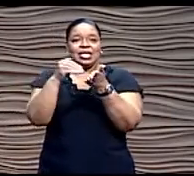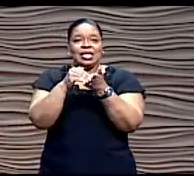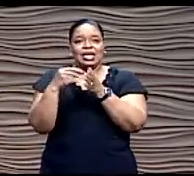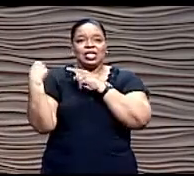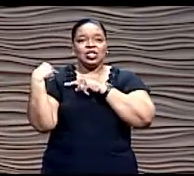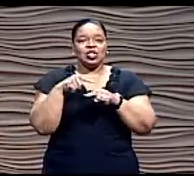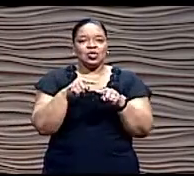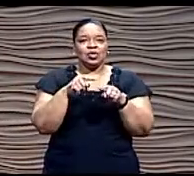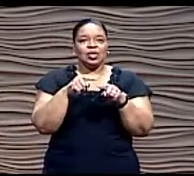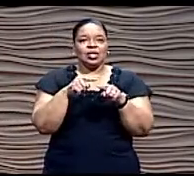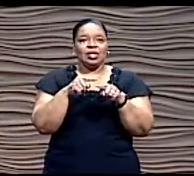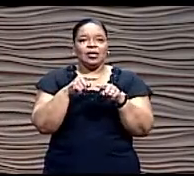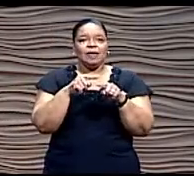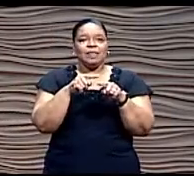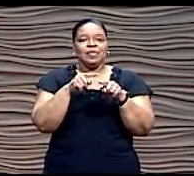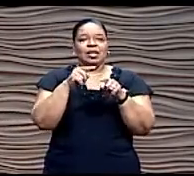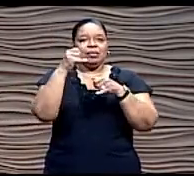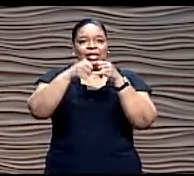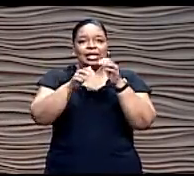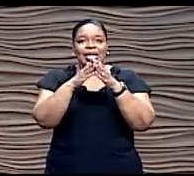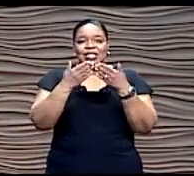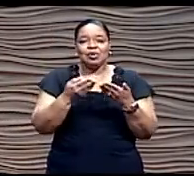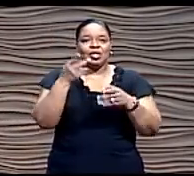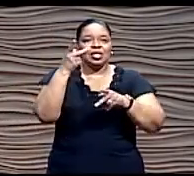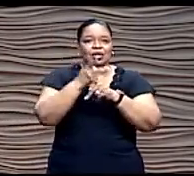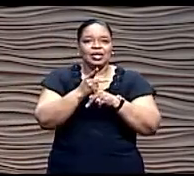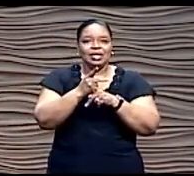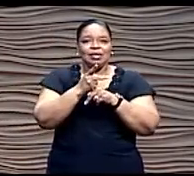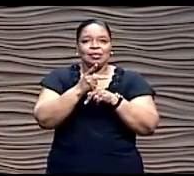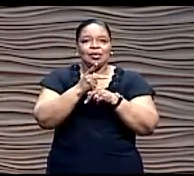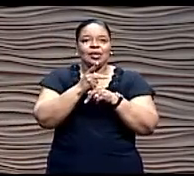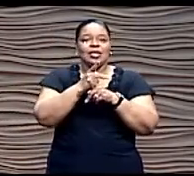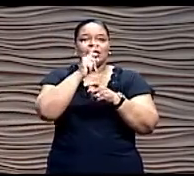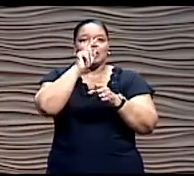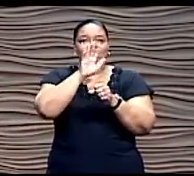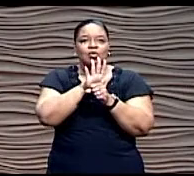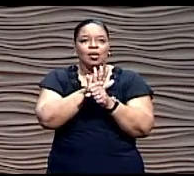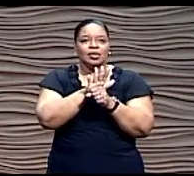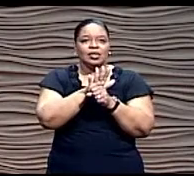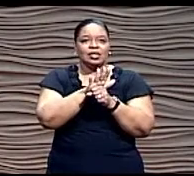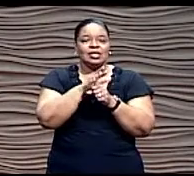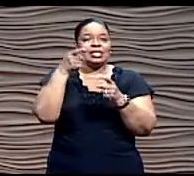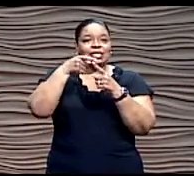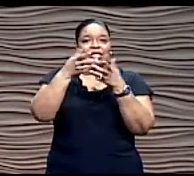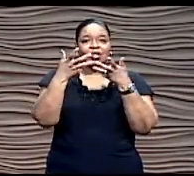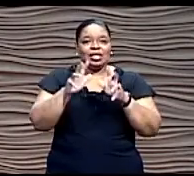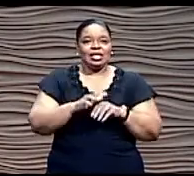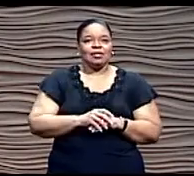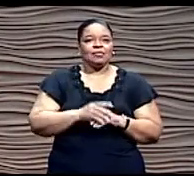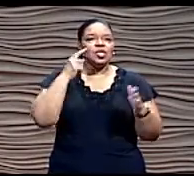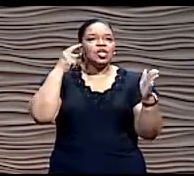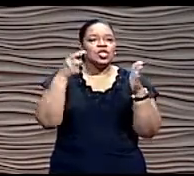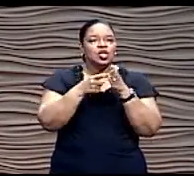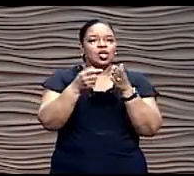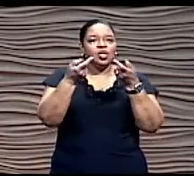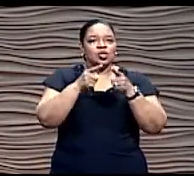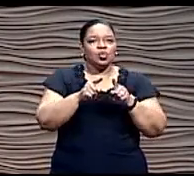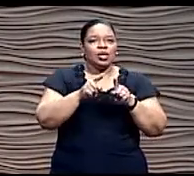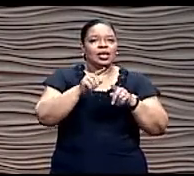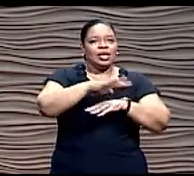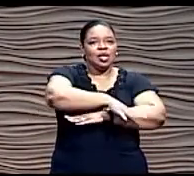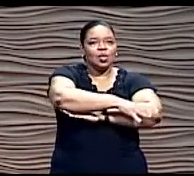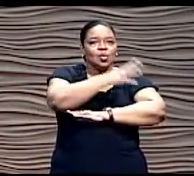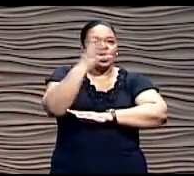revelation that God will keep his promise all the way to consummation. And notice when the rainbow in his